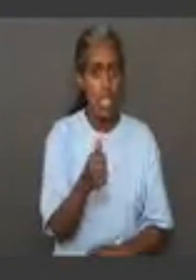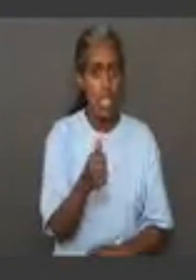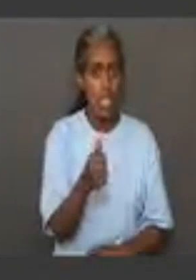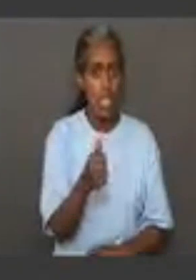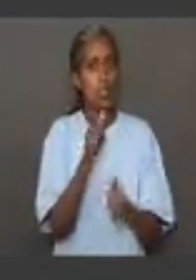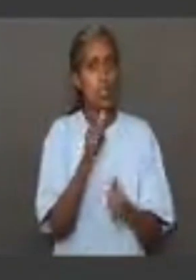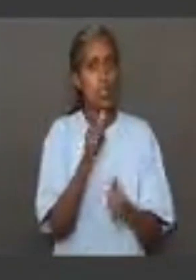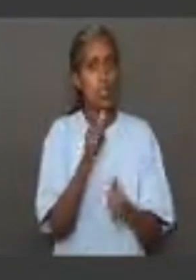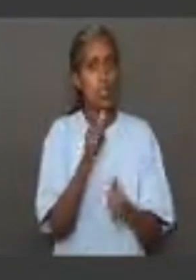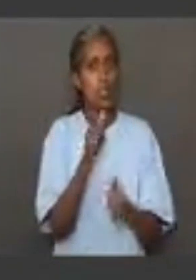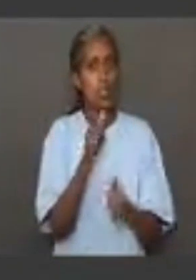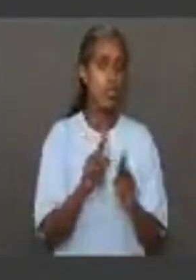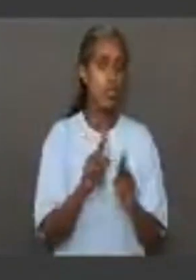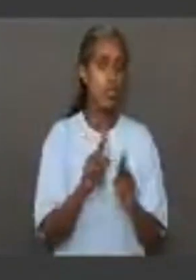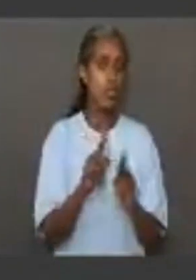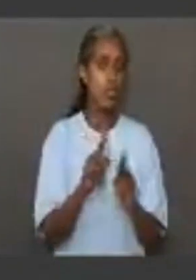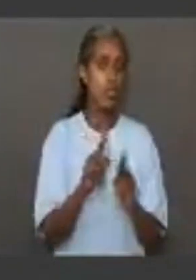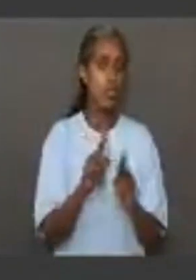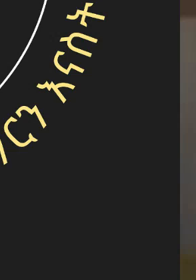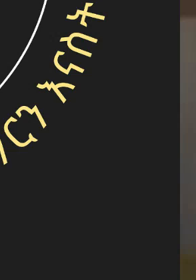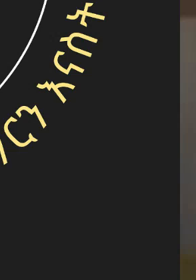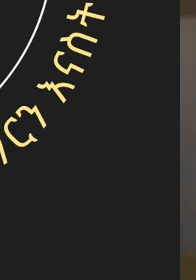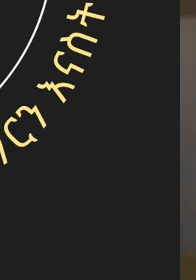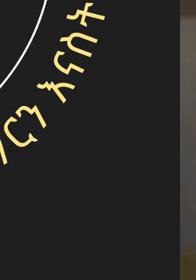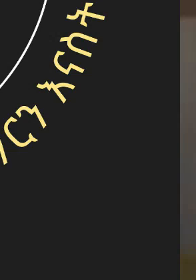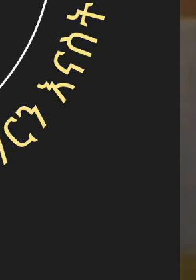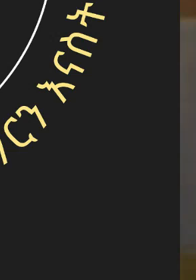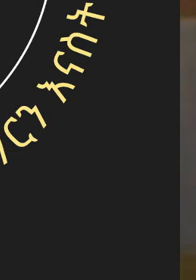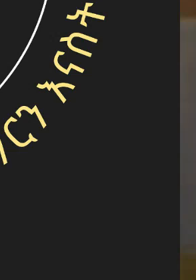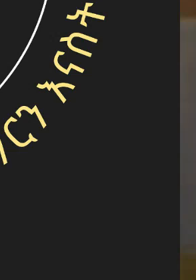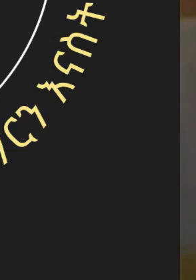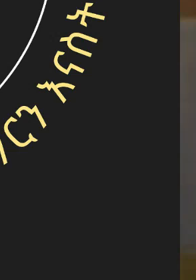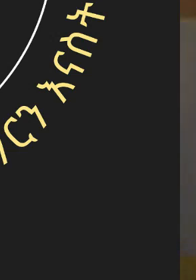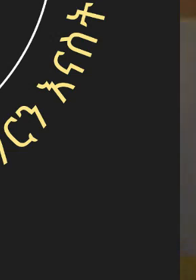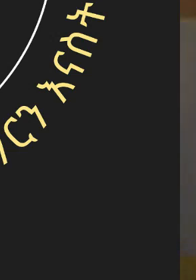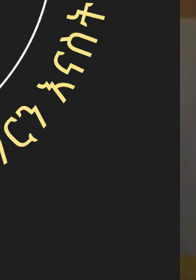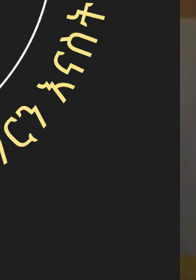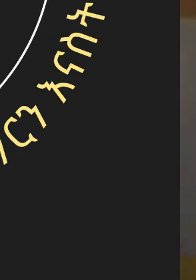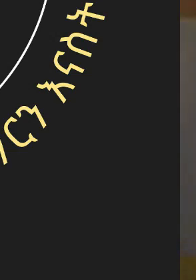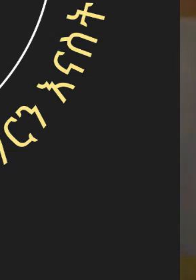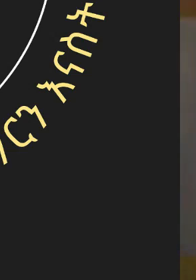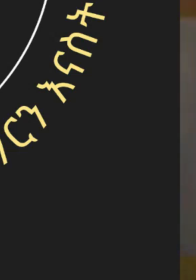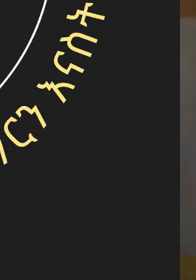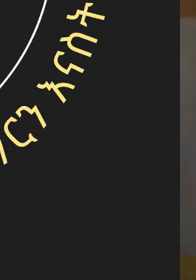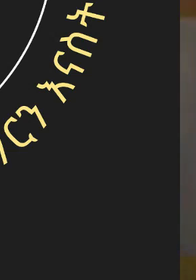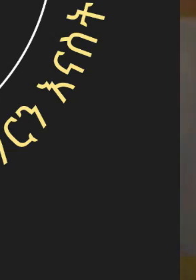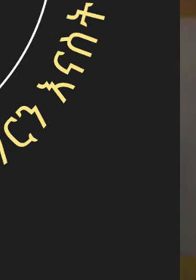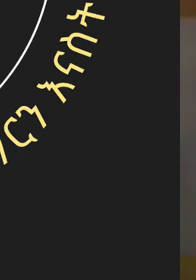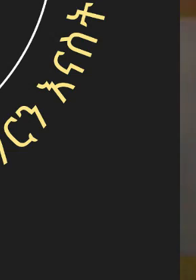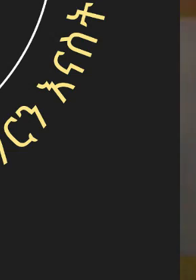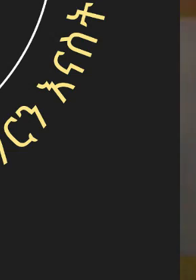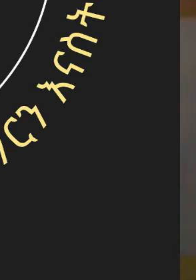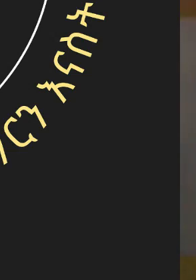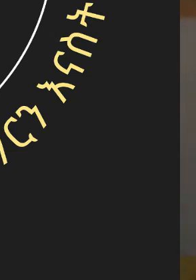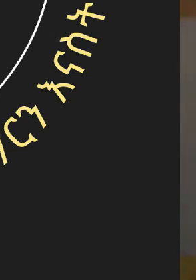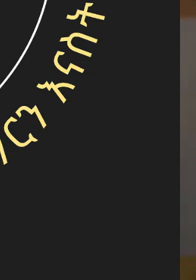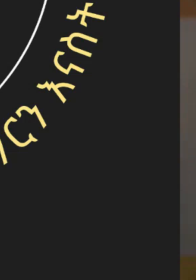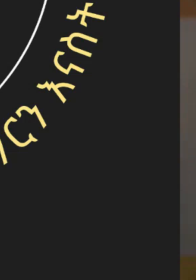part of B. When we refer to the absolute complement of a